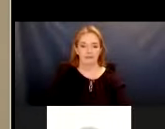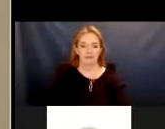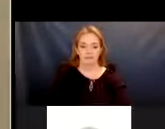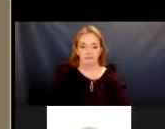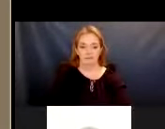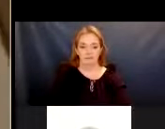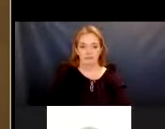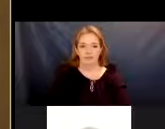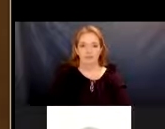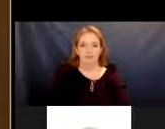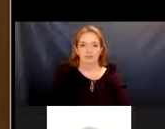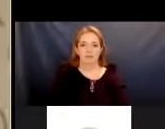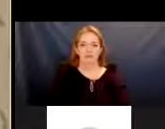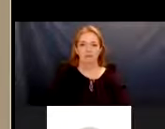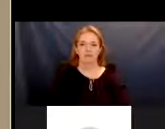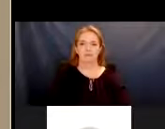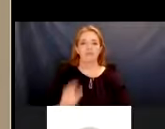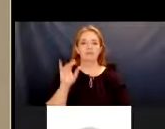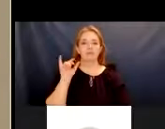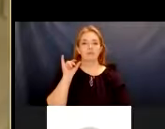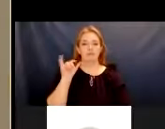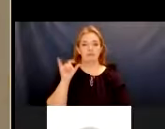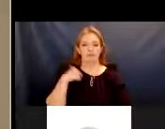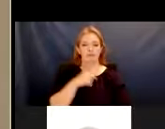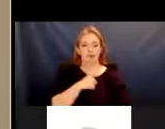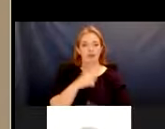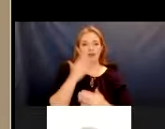Psych, the view helps to ban the tongue sweeps up sock.